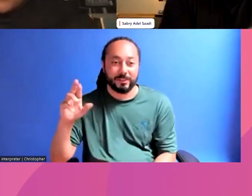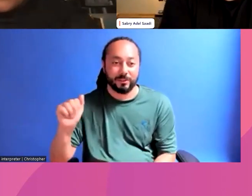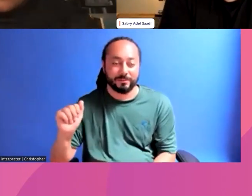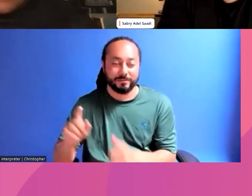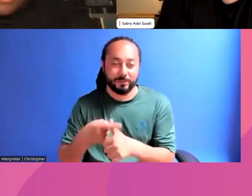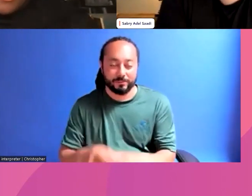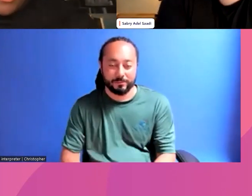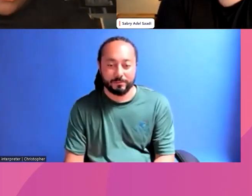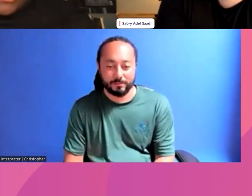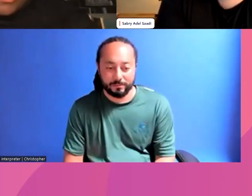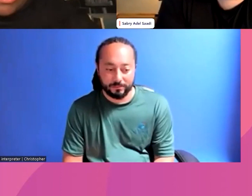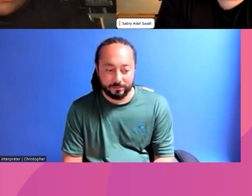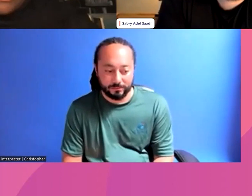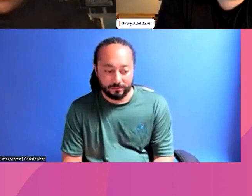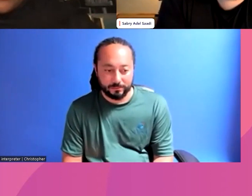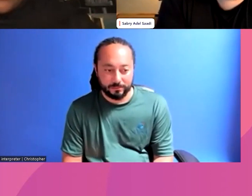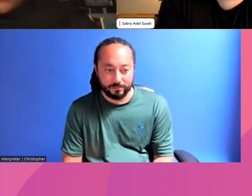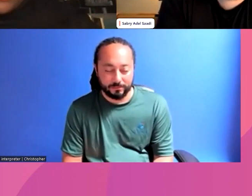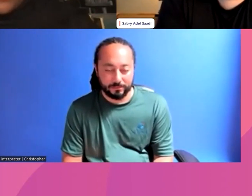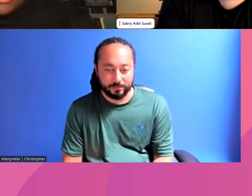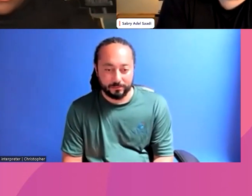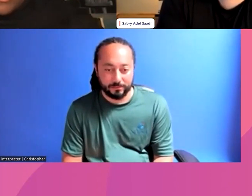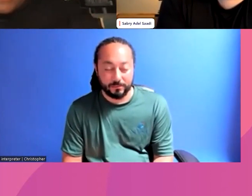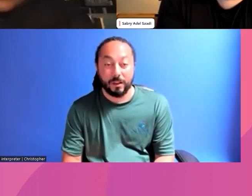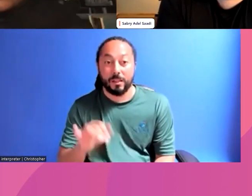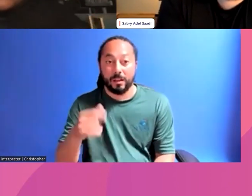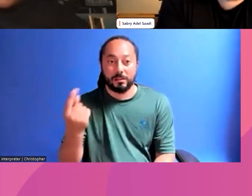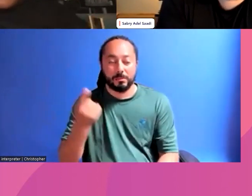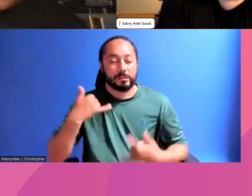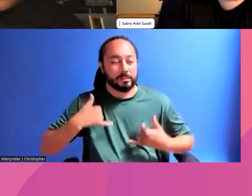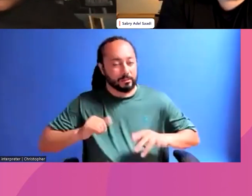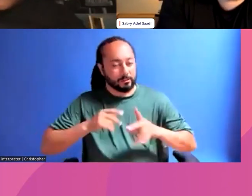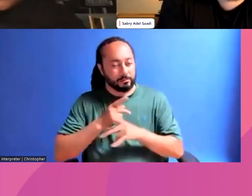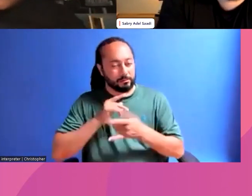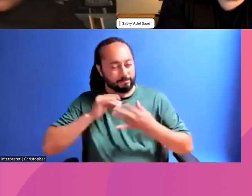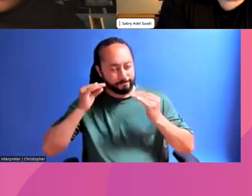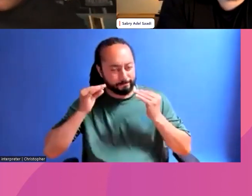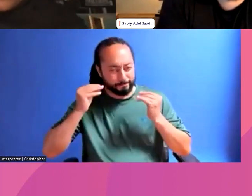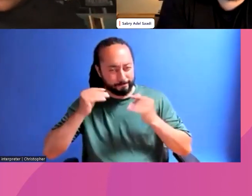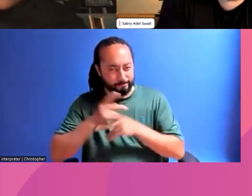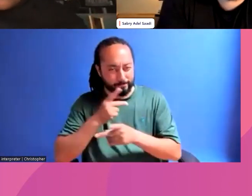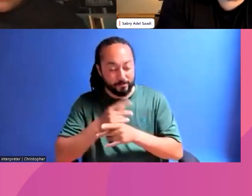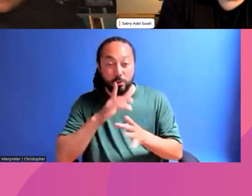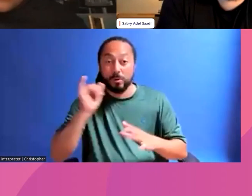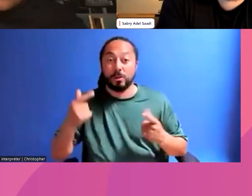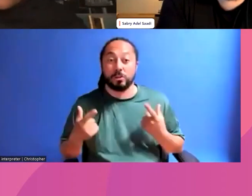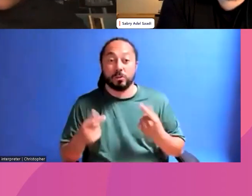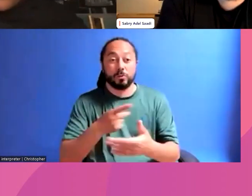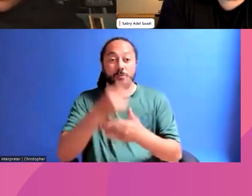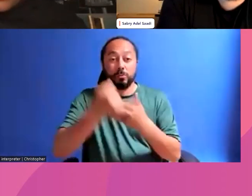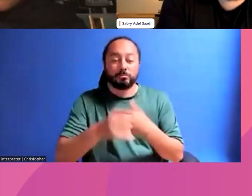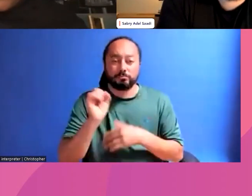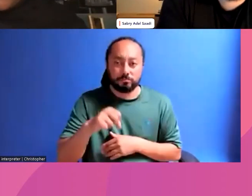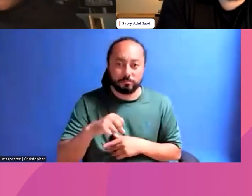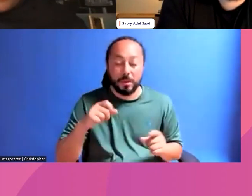I think this is something that we're also like thinking through. Like, it was one thing to like do these projects, and then